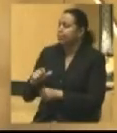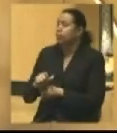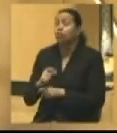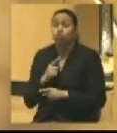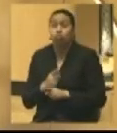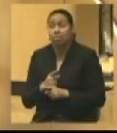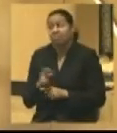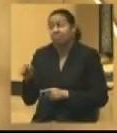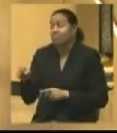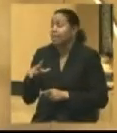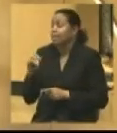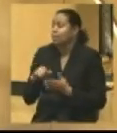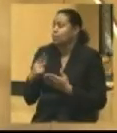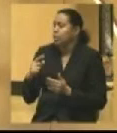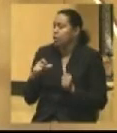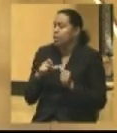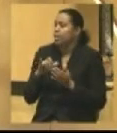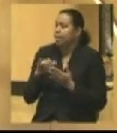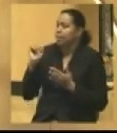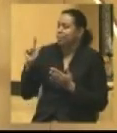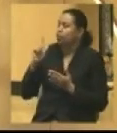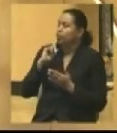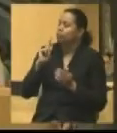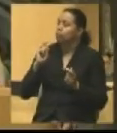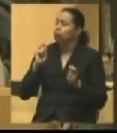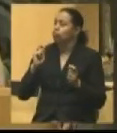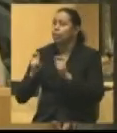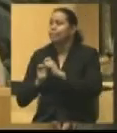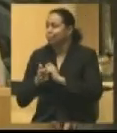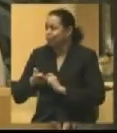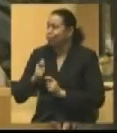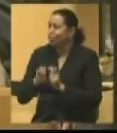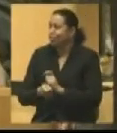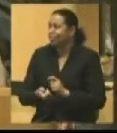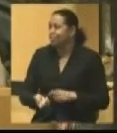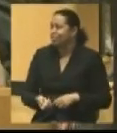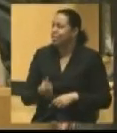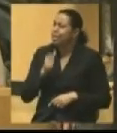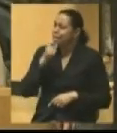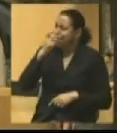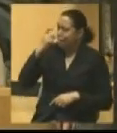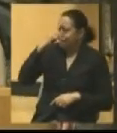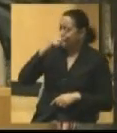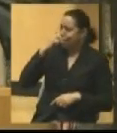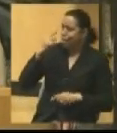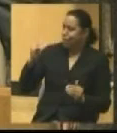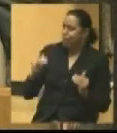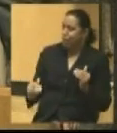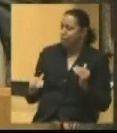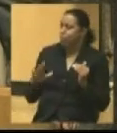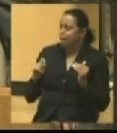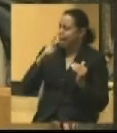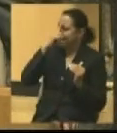pro-slavery argument, and it's one of the areas where Lincoln does evolve. I mean, it's not that he thinks blacks are inferior, he thinks that slaves